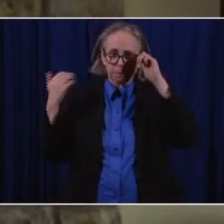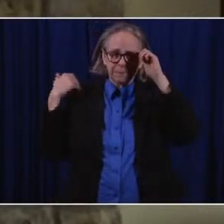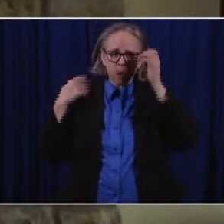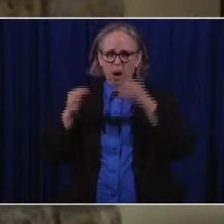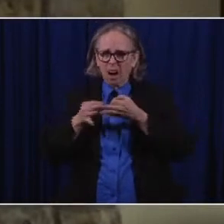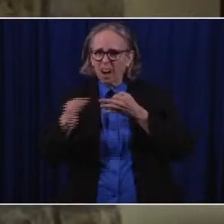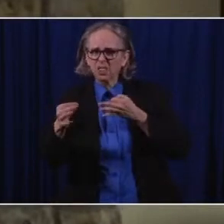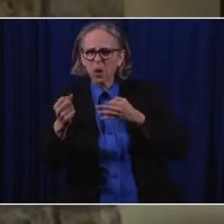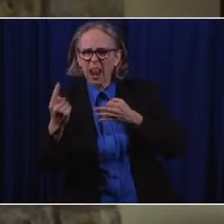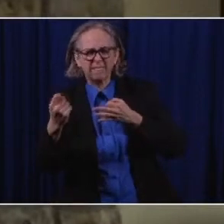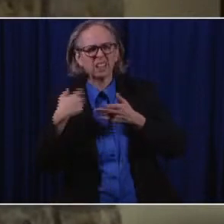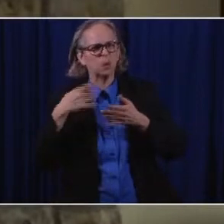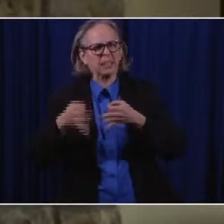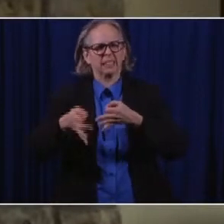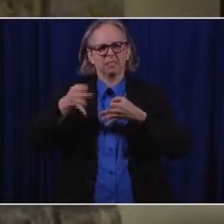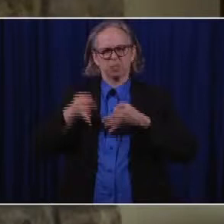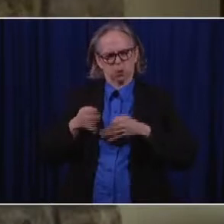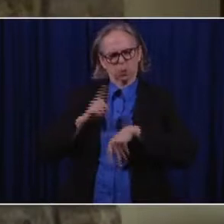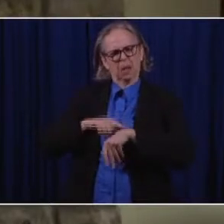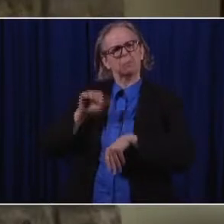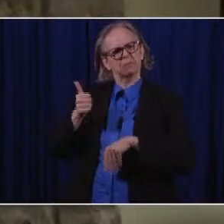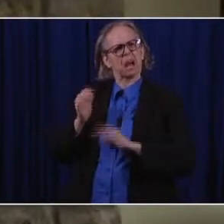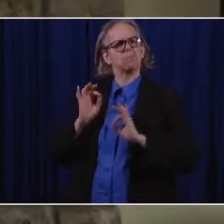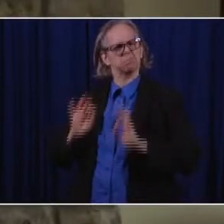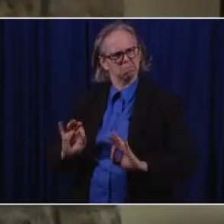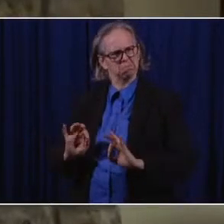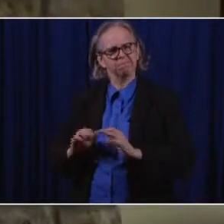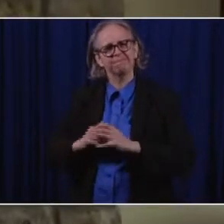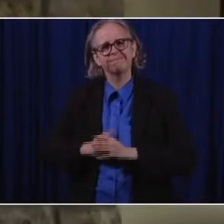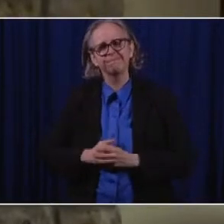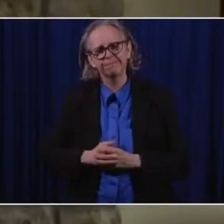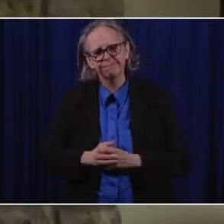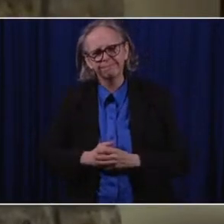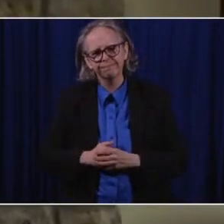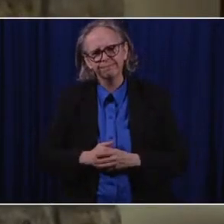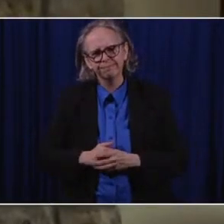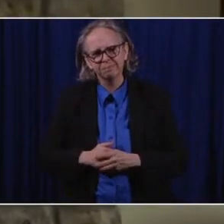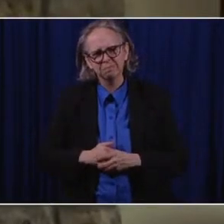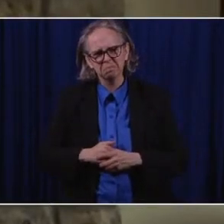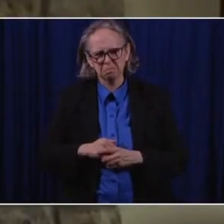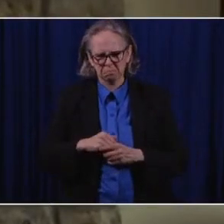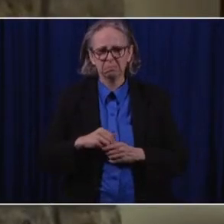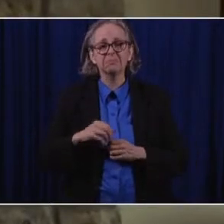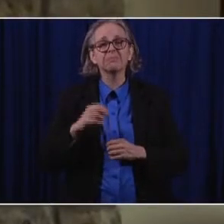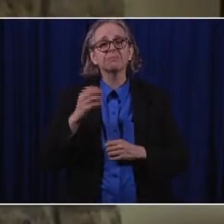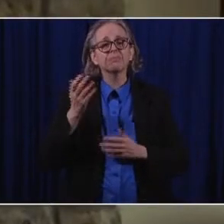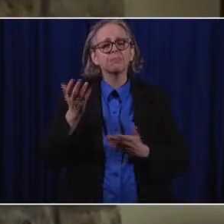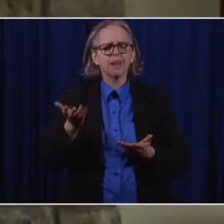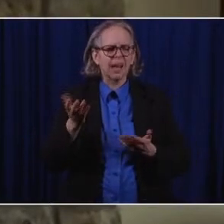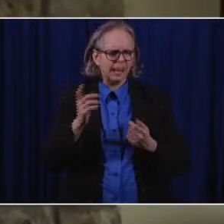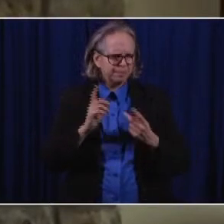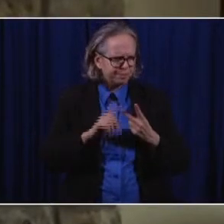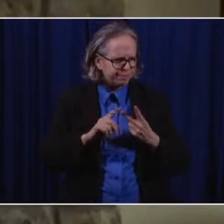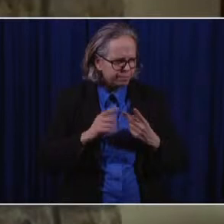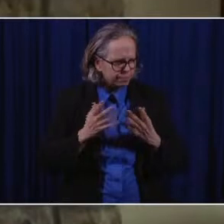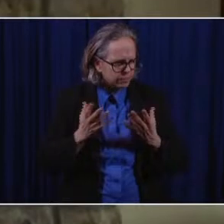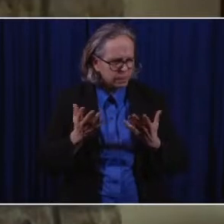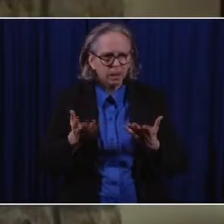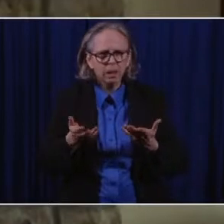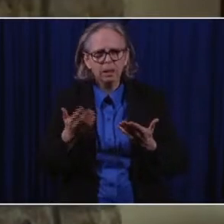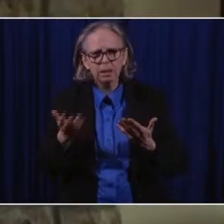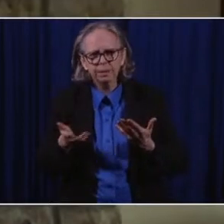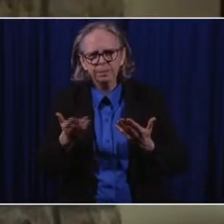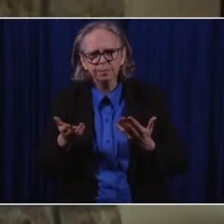that. So, we've done that. We've achieved a lot better